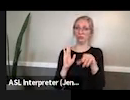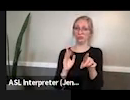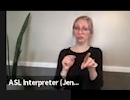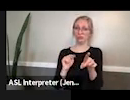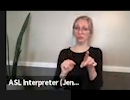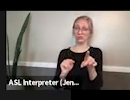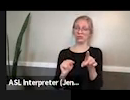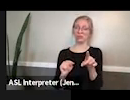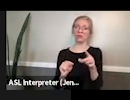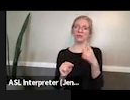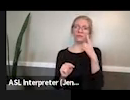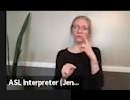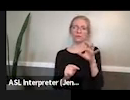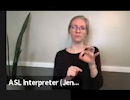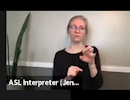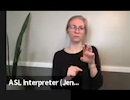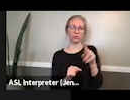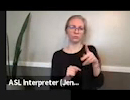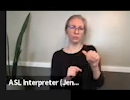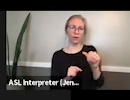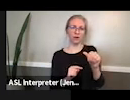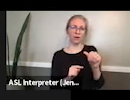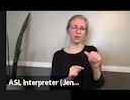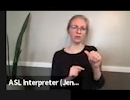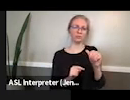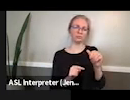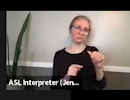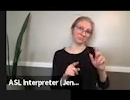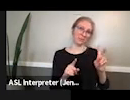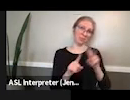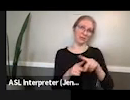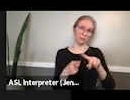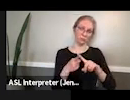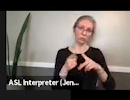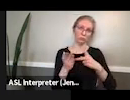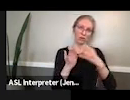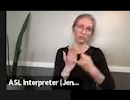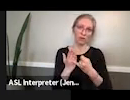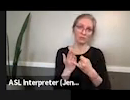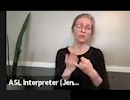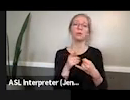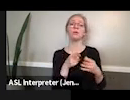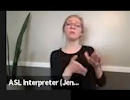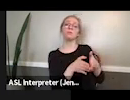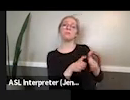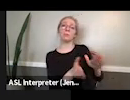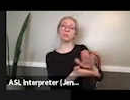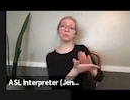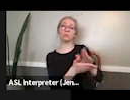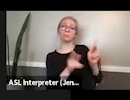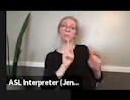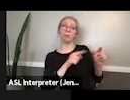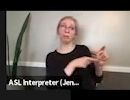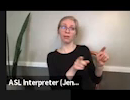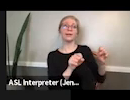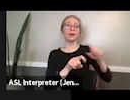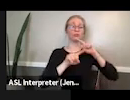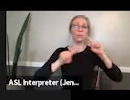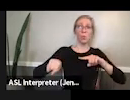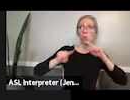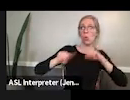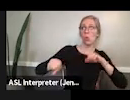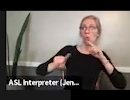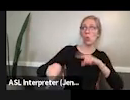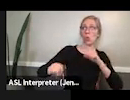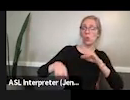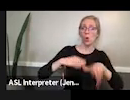the FERPA regs that we have that apply to the project, public school personnel can report and give me all of the information on that